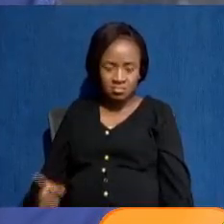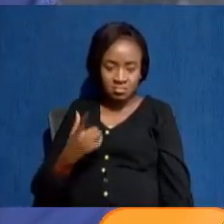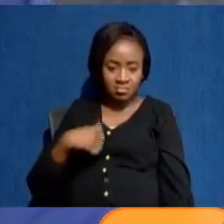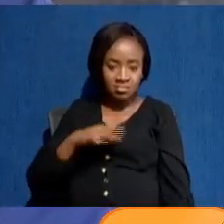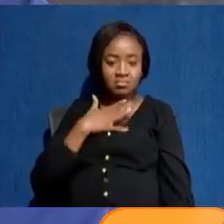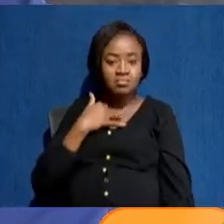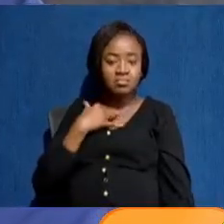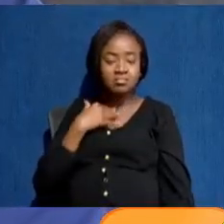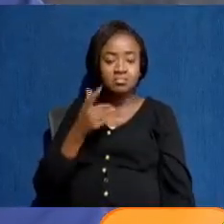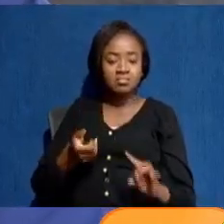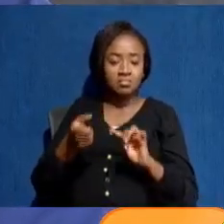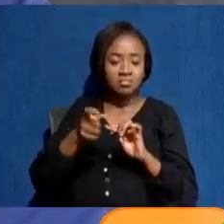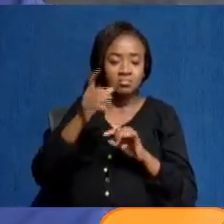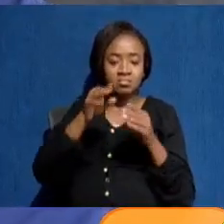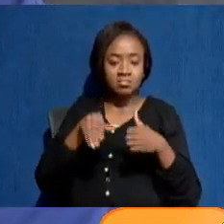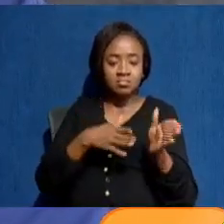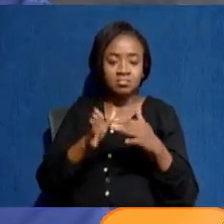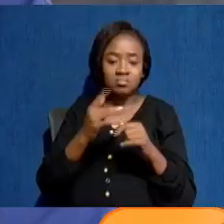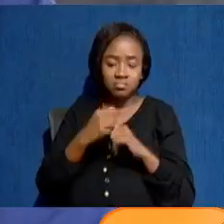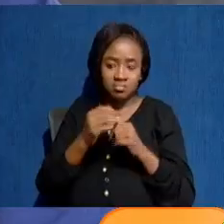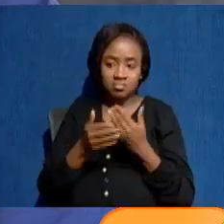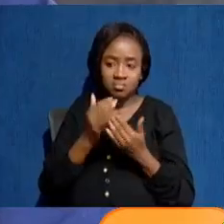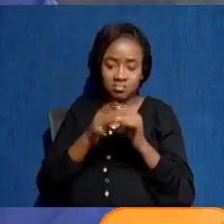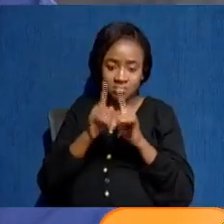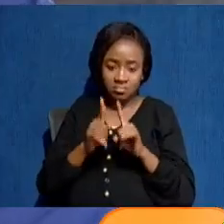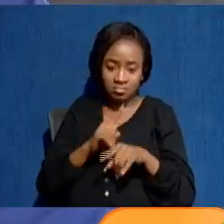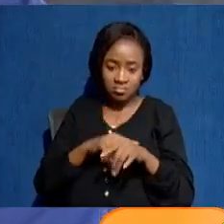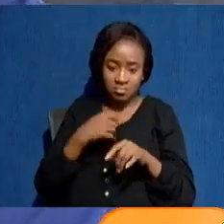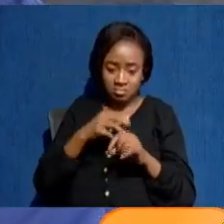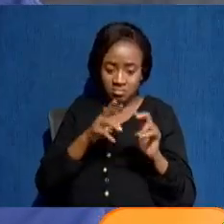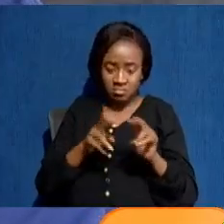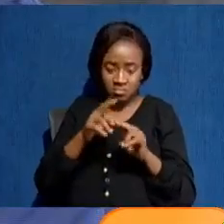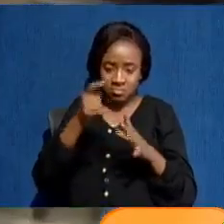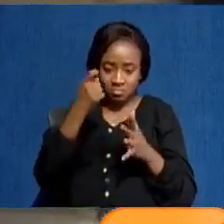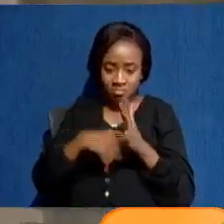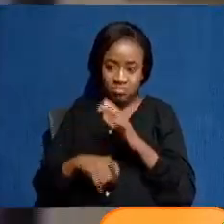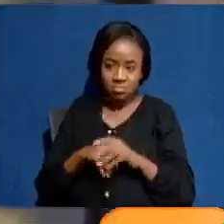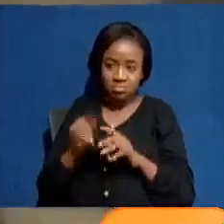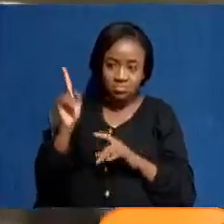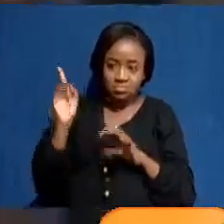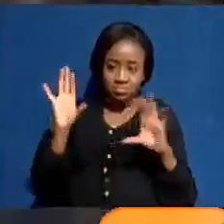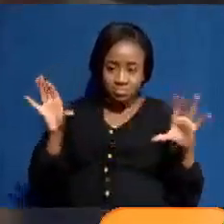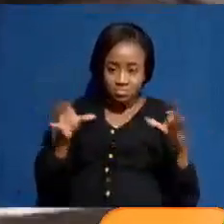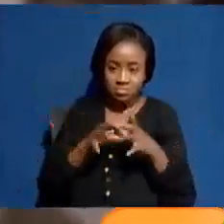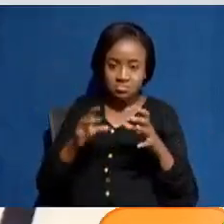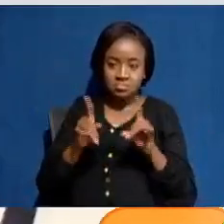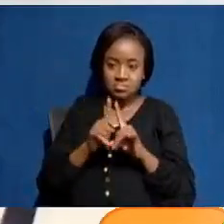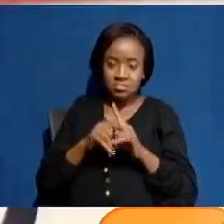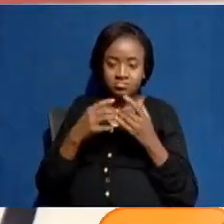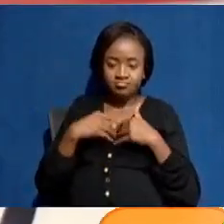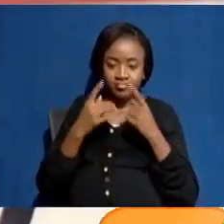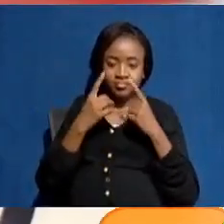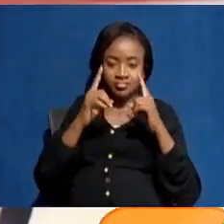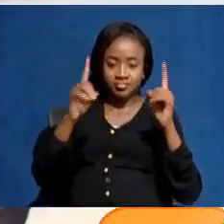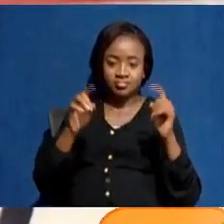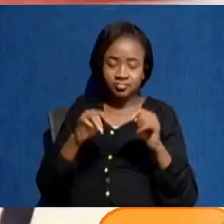opportunity to treat, and when it comes to cost, when you check the warehousing cost. The company has already flown successful test